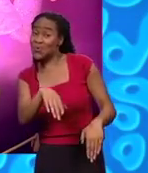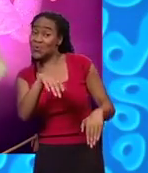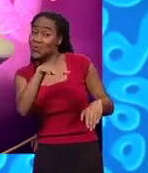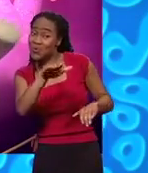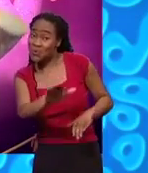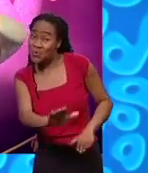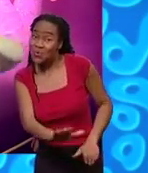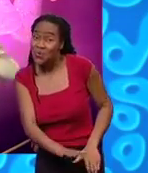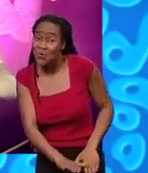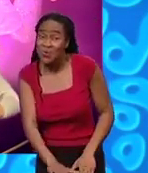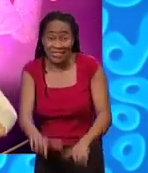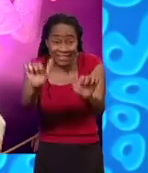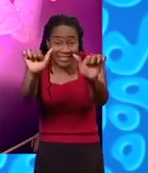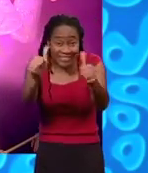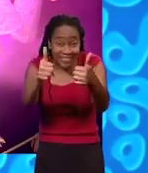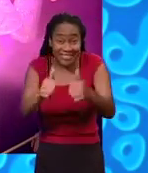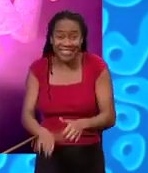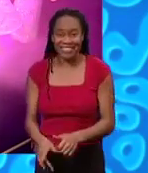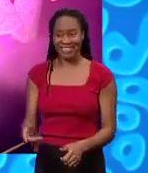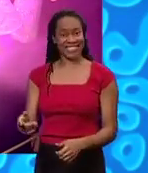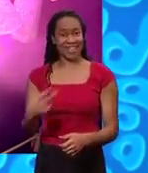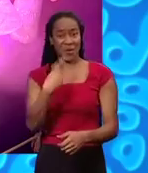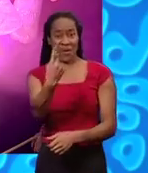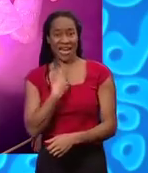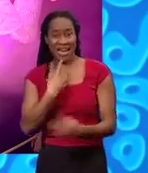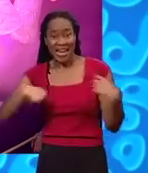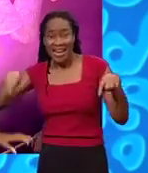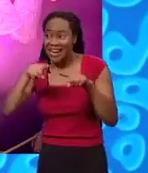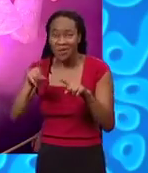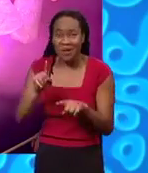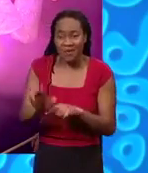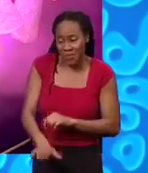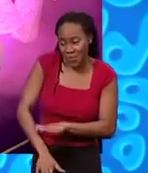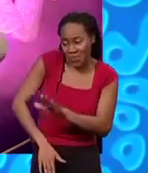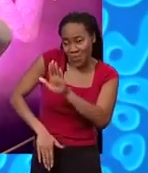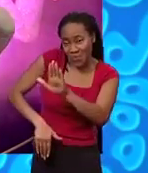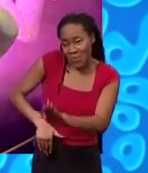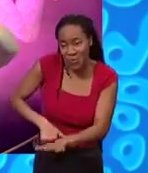Ooh. That's it. We're space walking. And it feels really good.